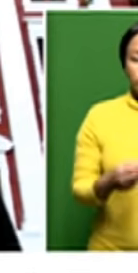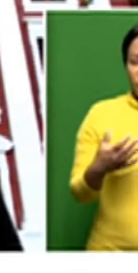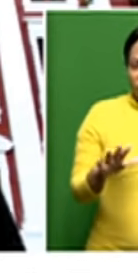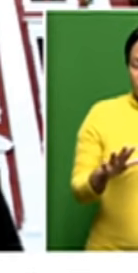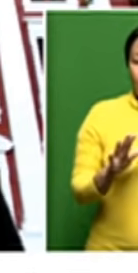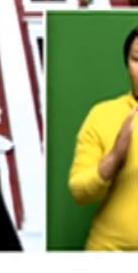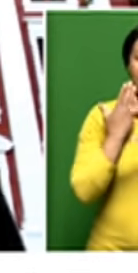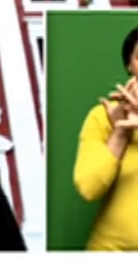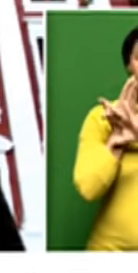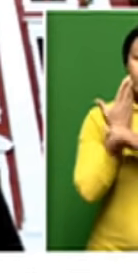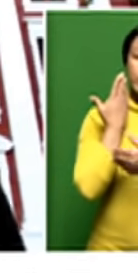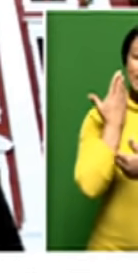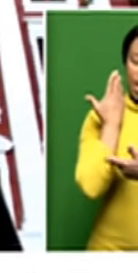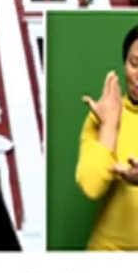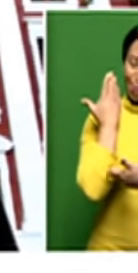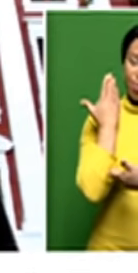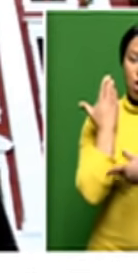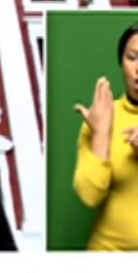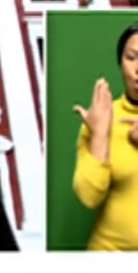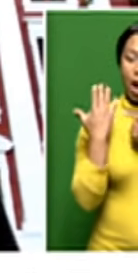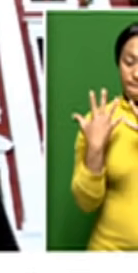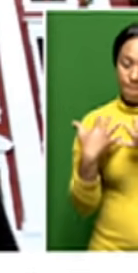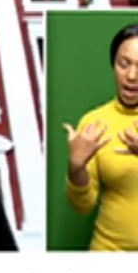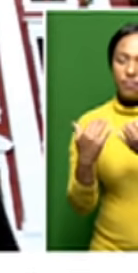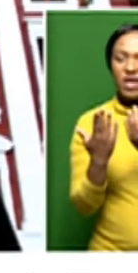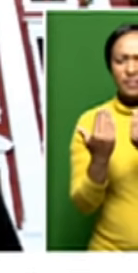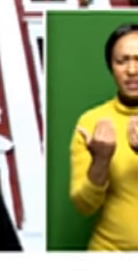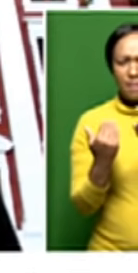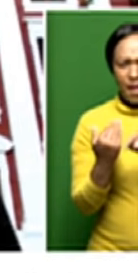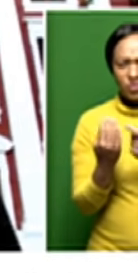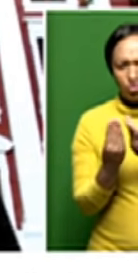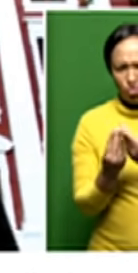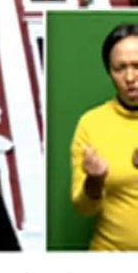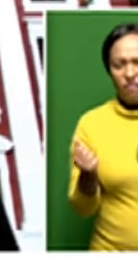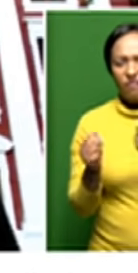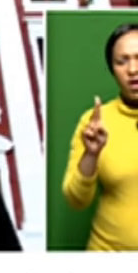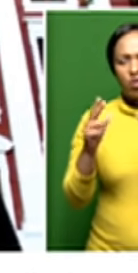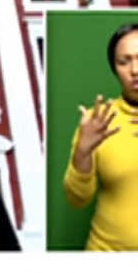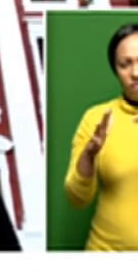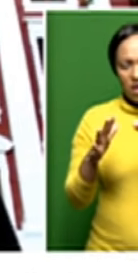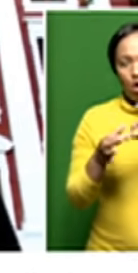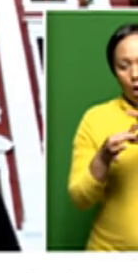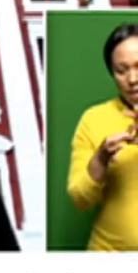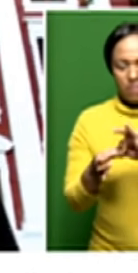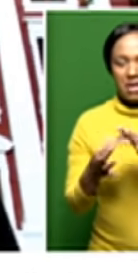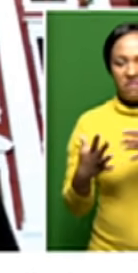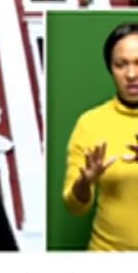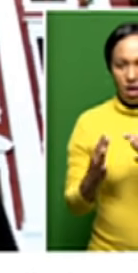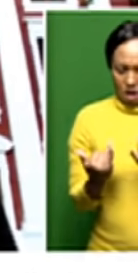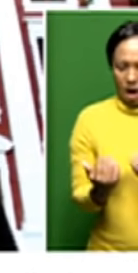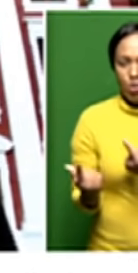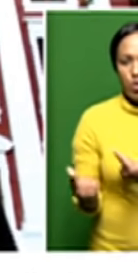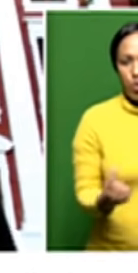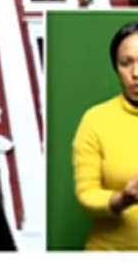encapsulated in the Constitution. It's expected from Parliament to deal with these matters, and we gave that commitment, and that is what we're currently